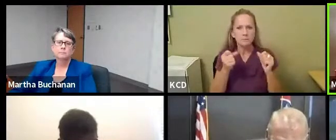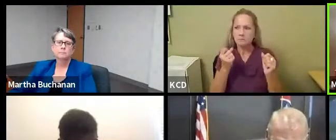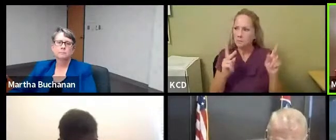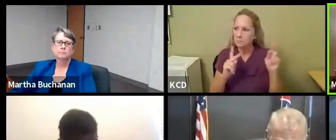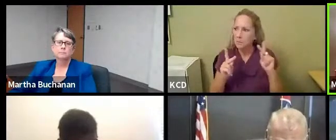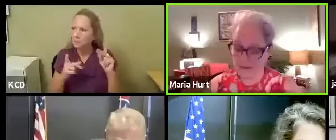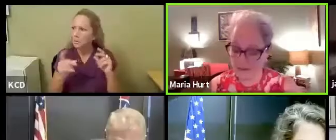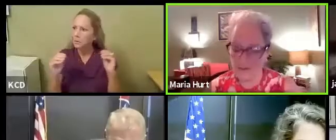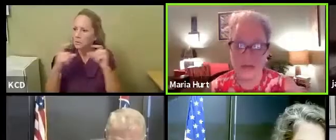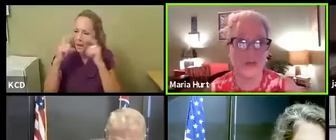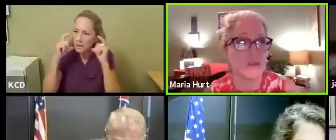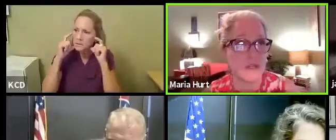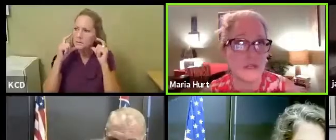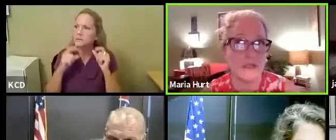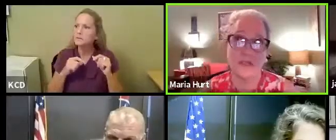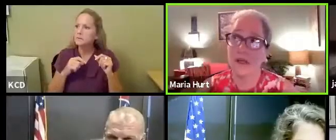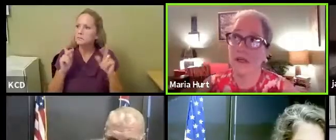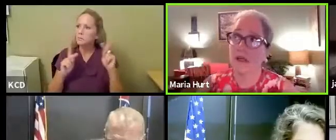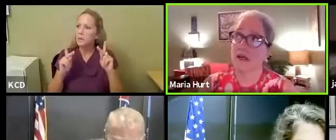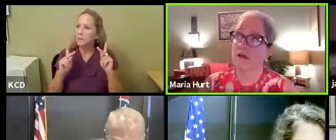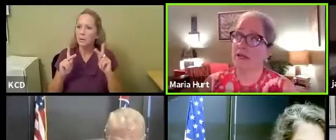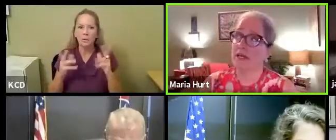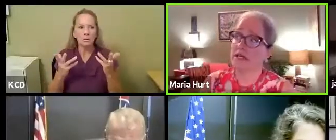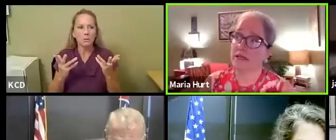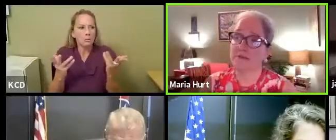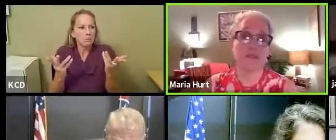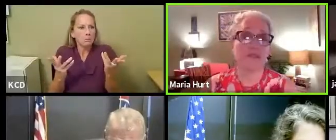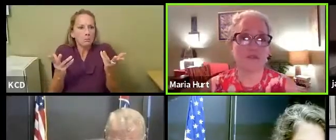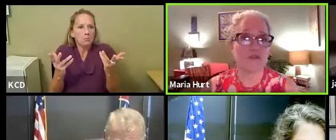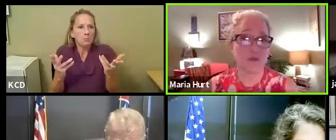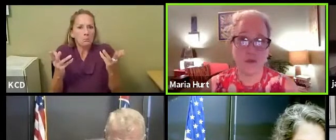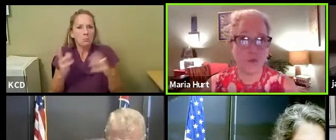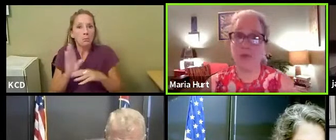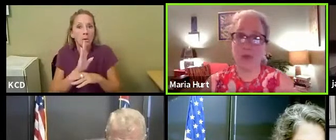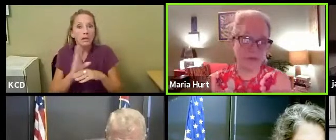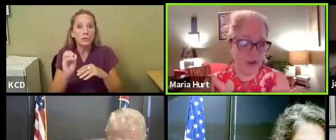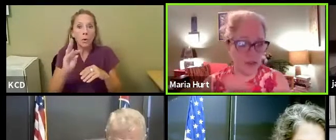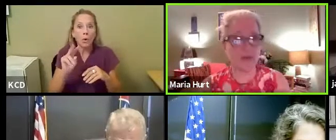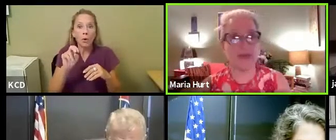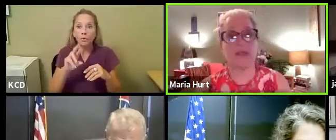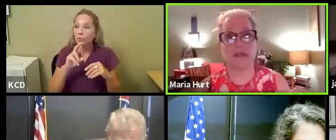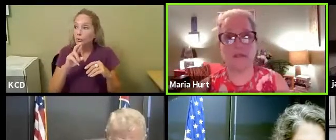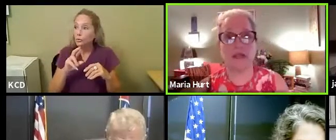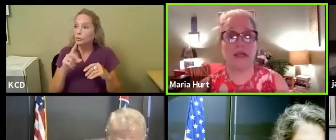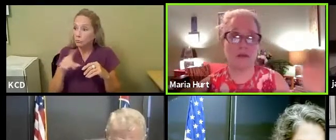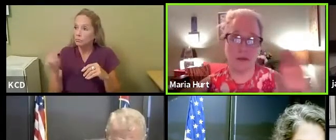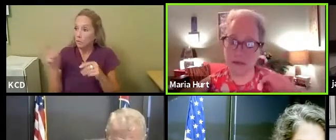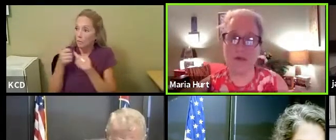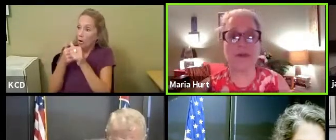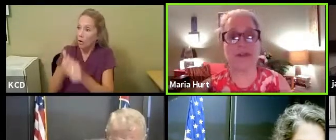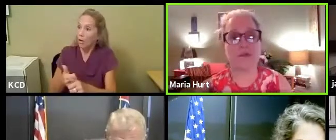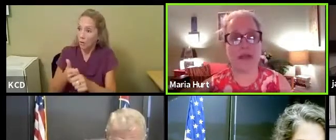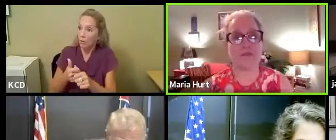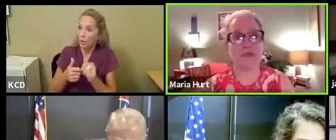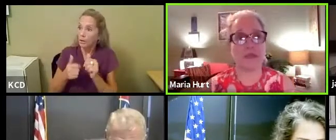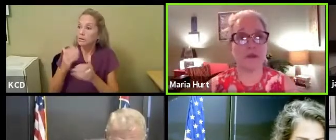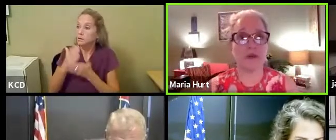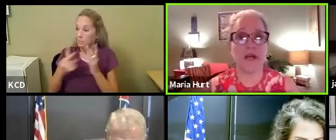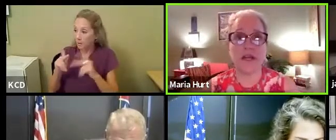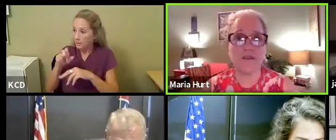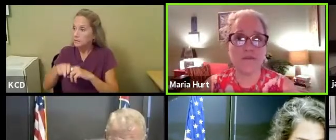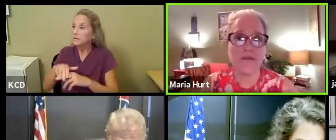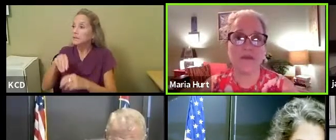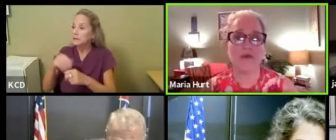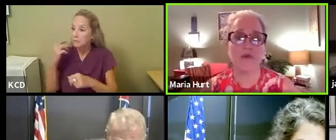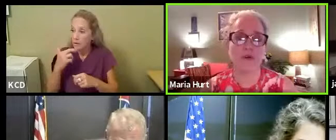and many patrons and many business owners were following the mandate. They were wearing their masks, but there